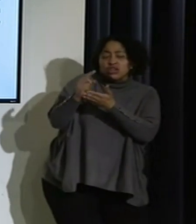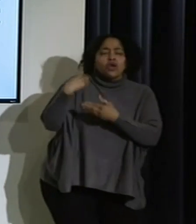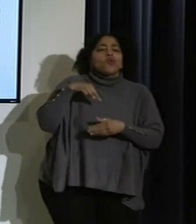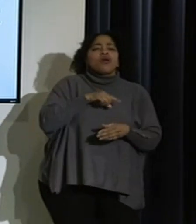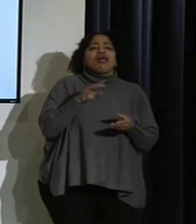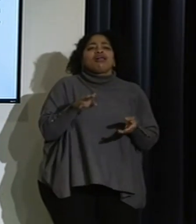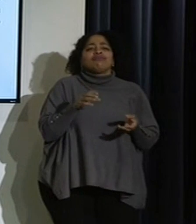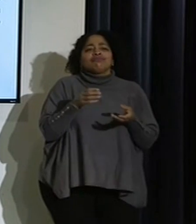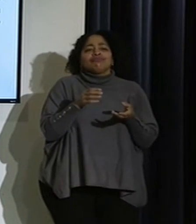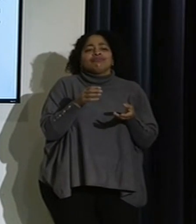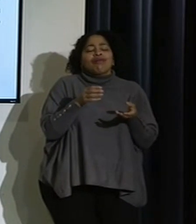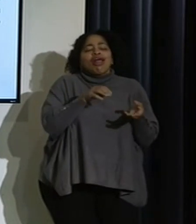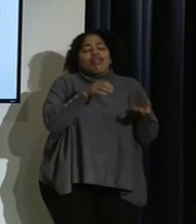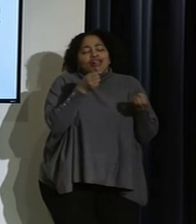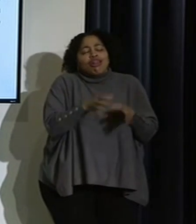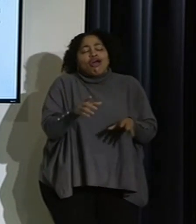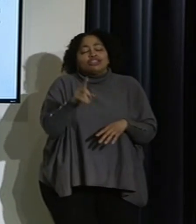we lost